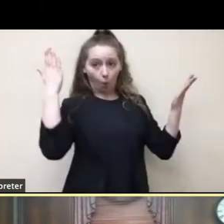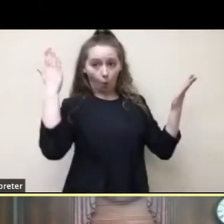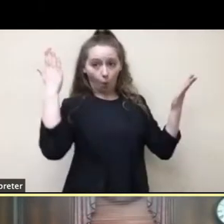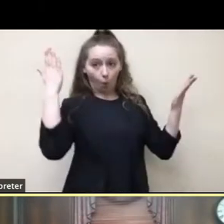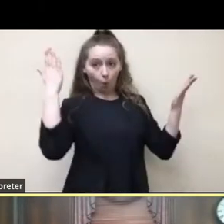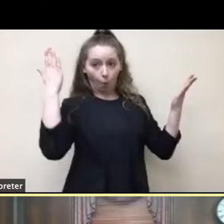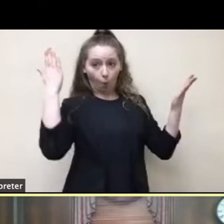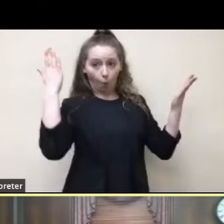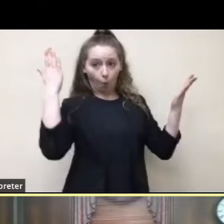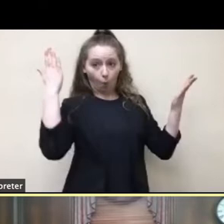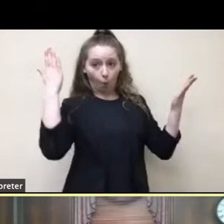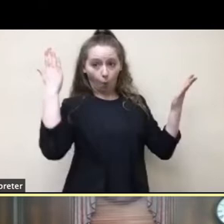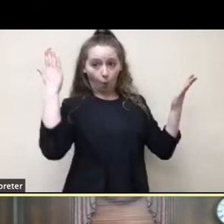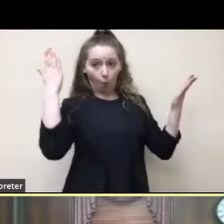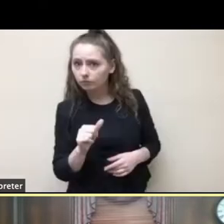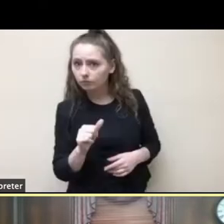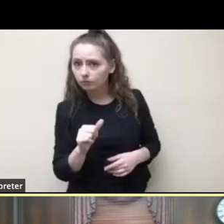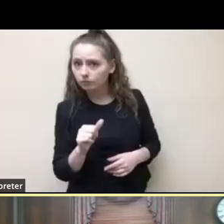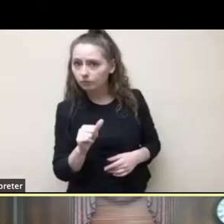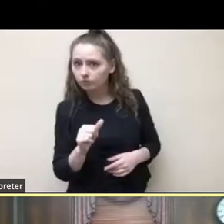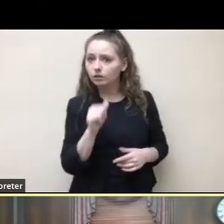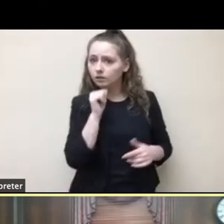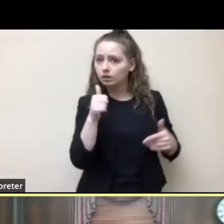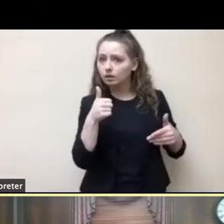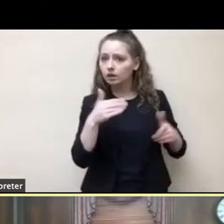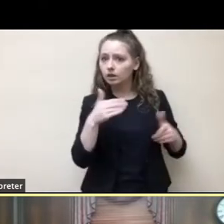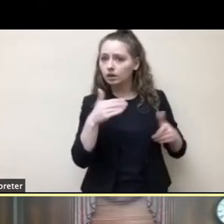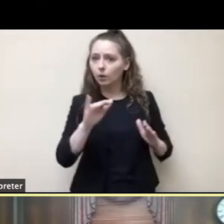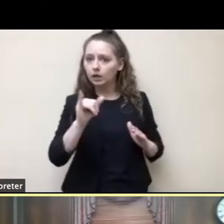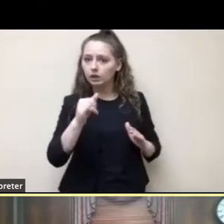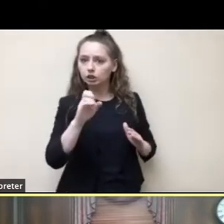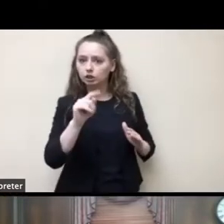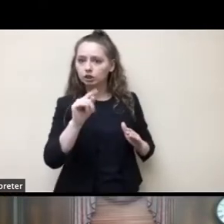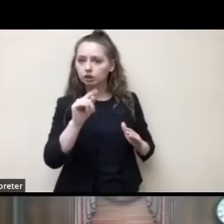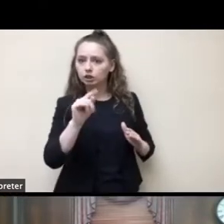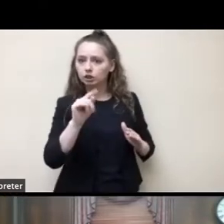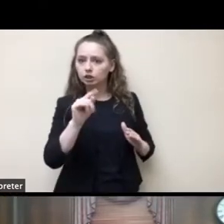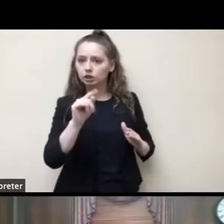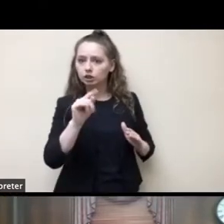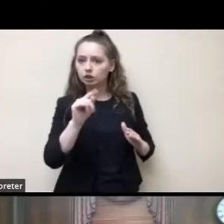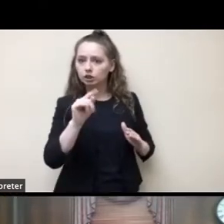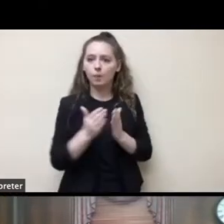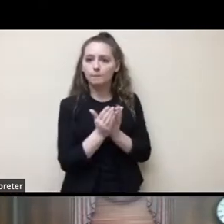boats right now and other people have their boats in the water? Sure.